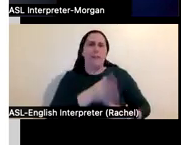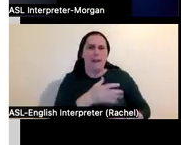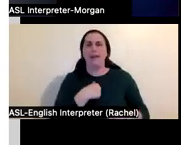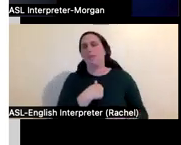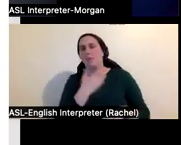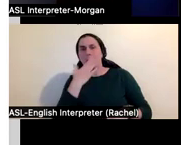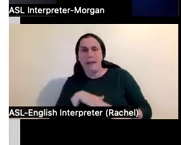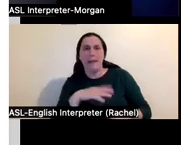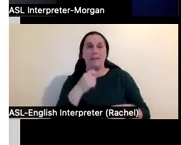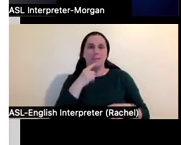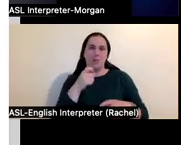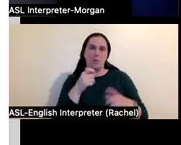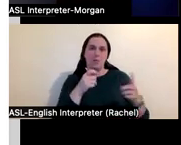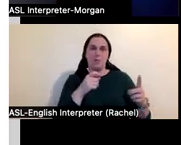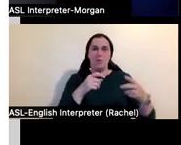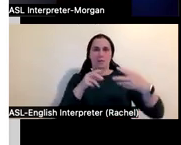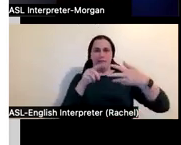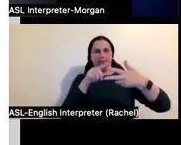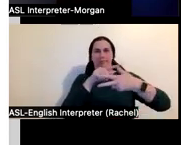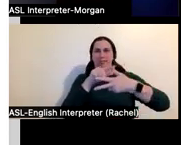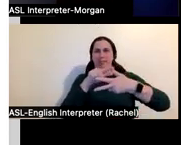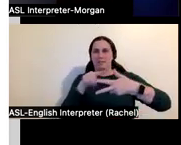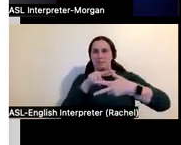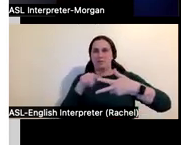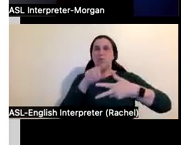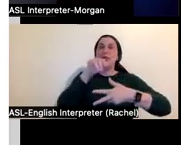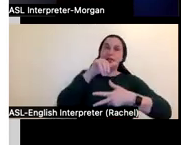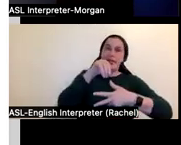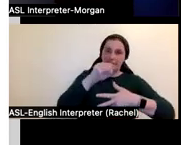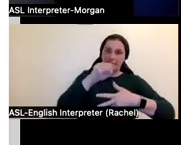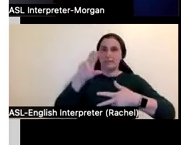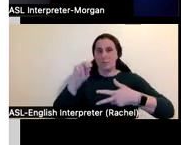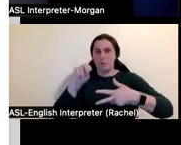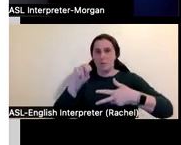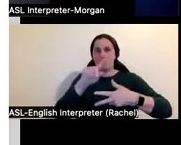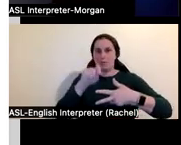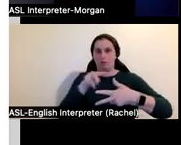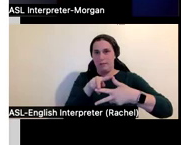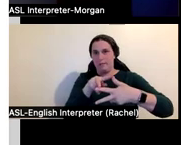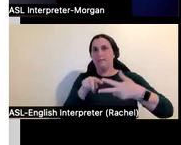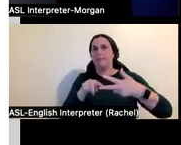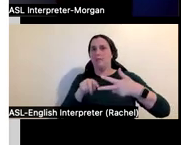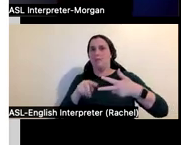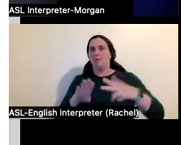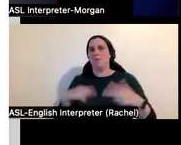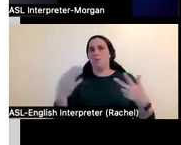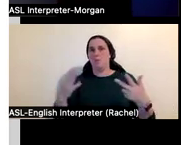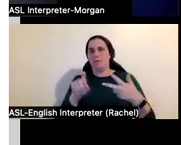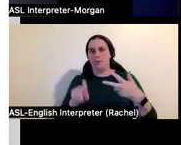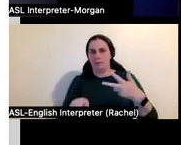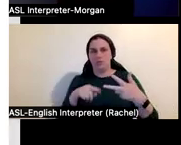Geschlafen. Gosh. Yes. How do you pronounce that? Geschlafen. Geschlafen.